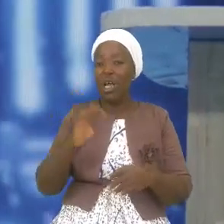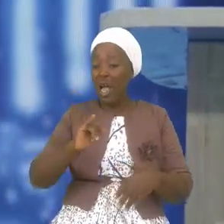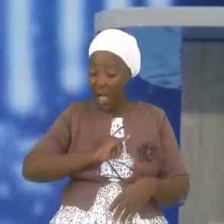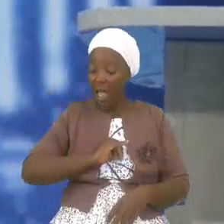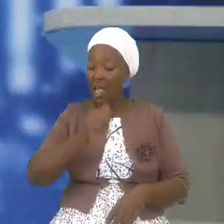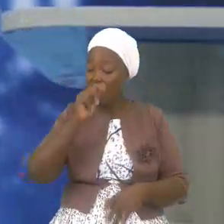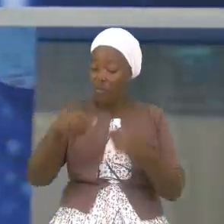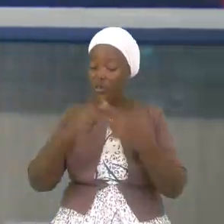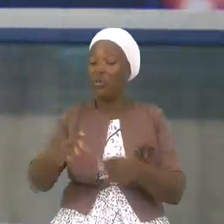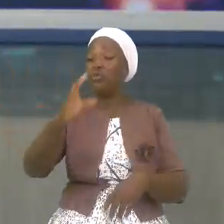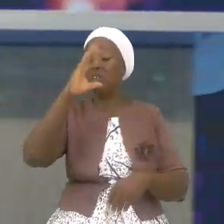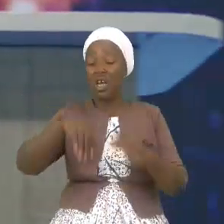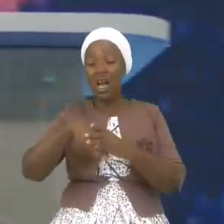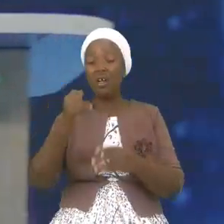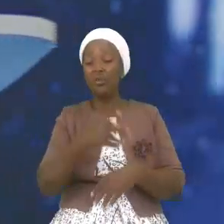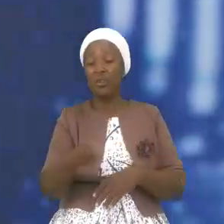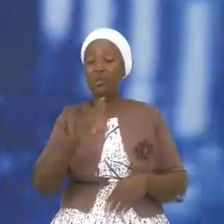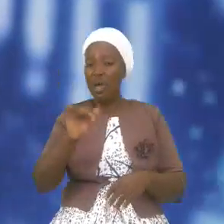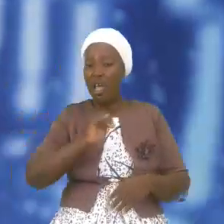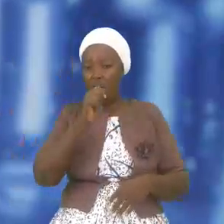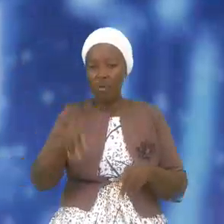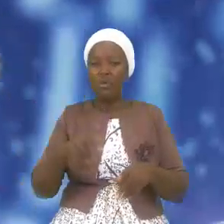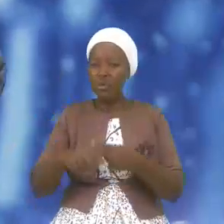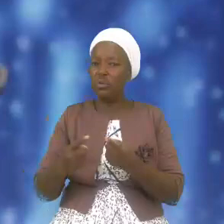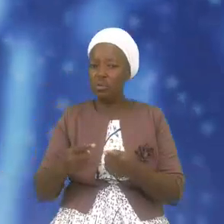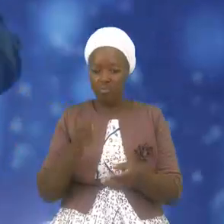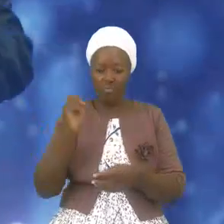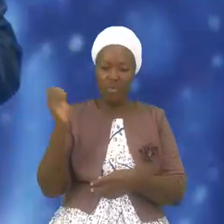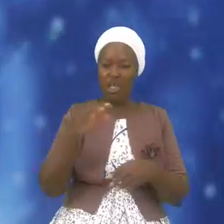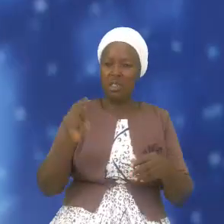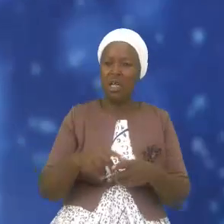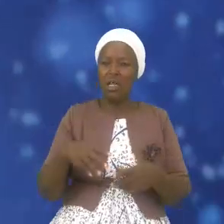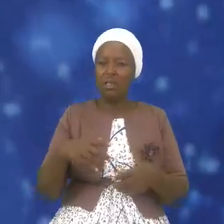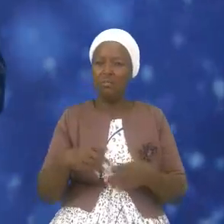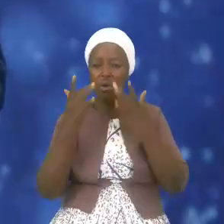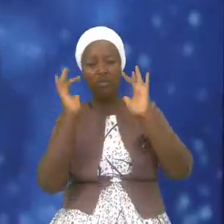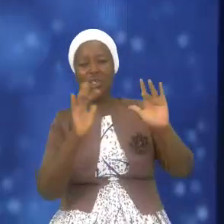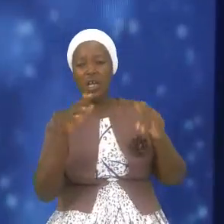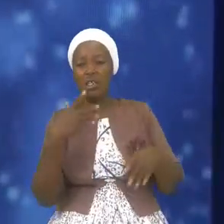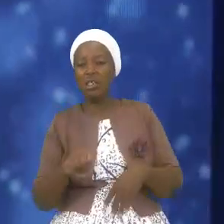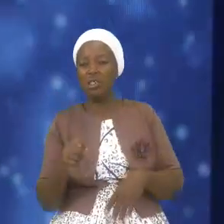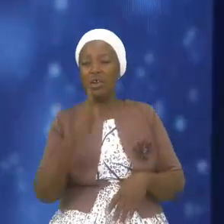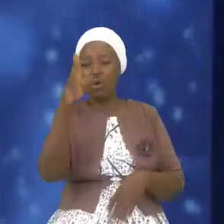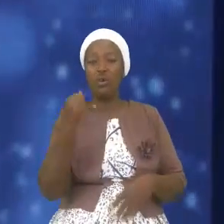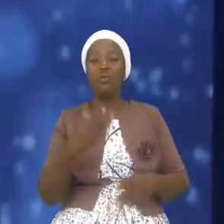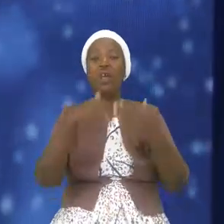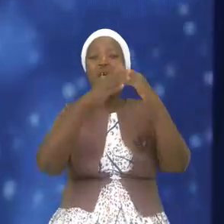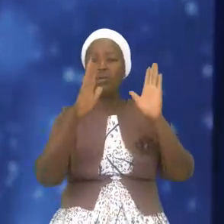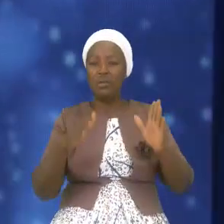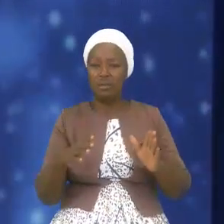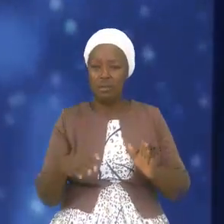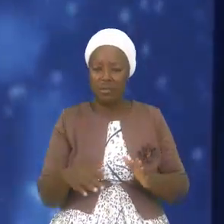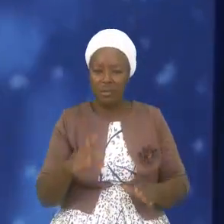the God of heaven. Belshazzar, be not overmuch wicked. My